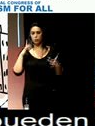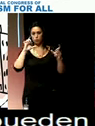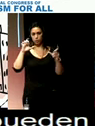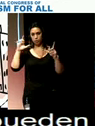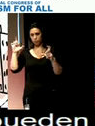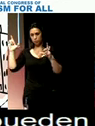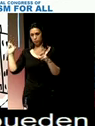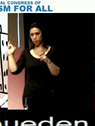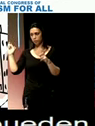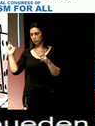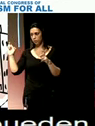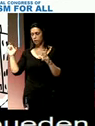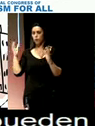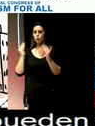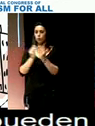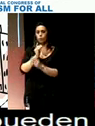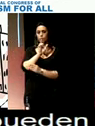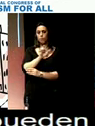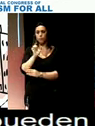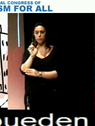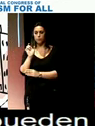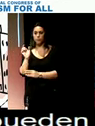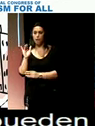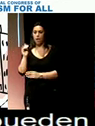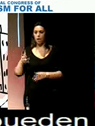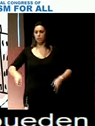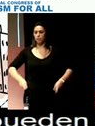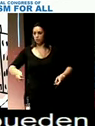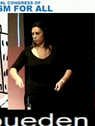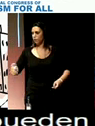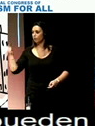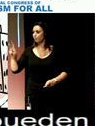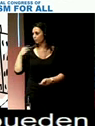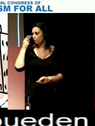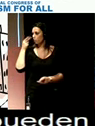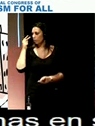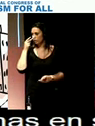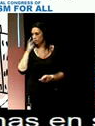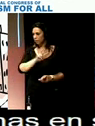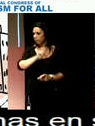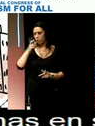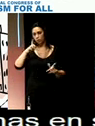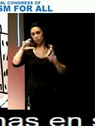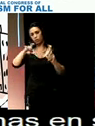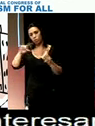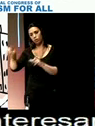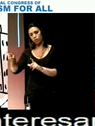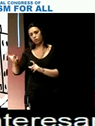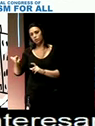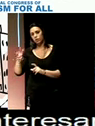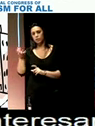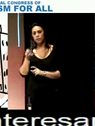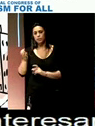an annual event. And in the other photo we can see a group of blind people